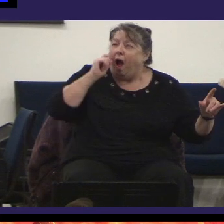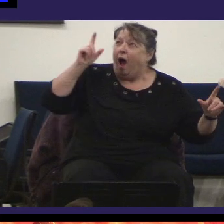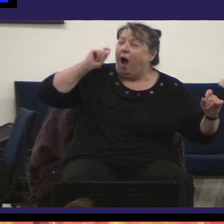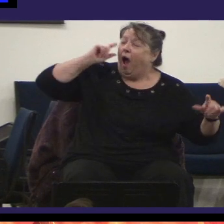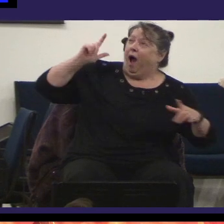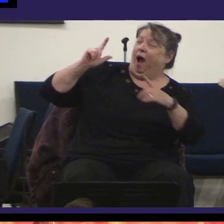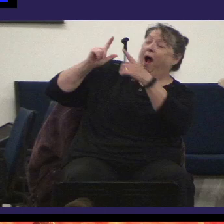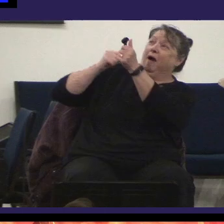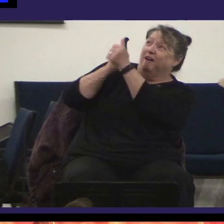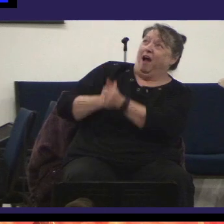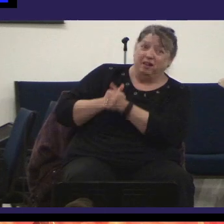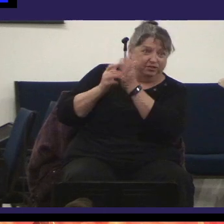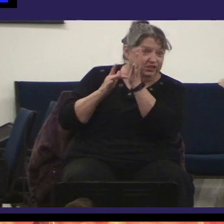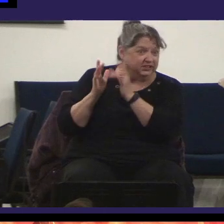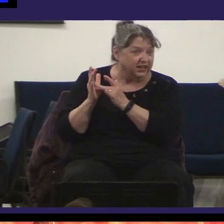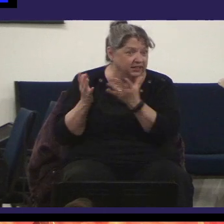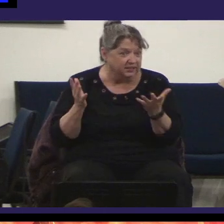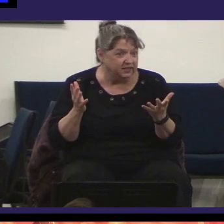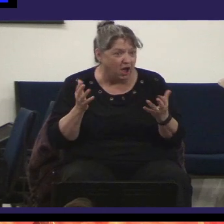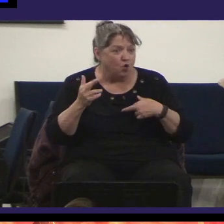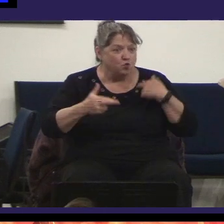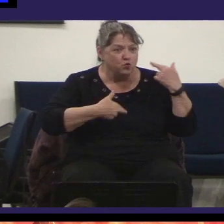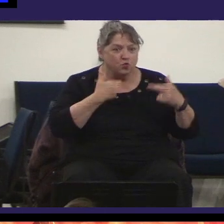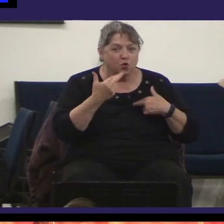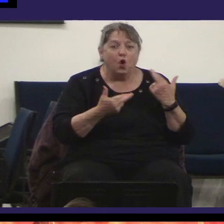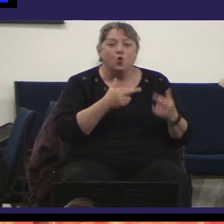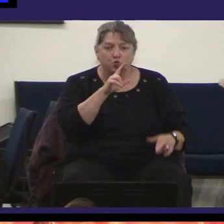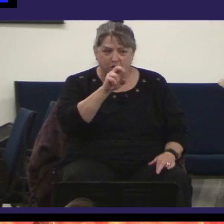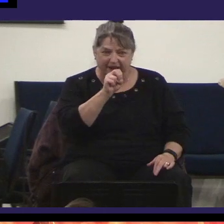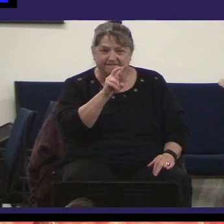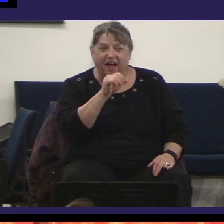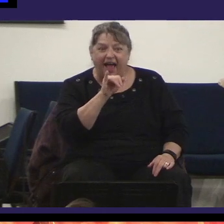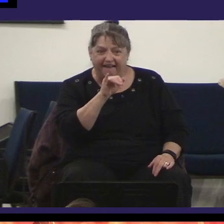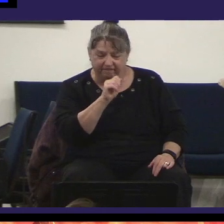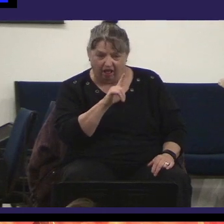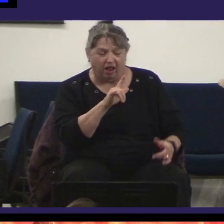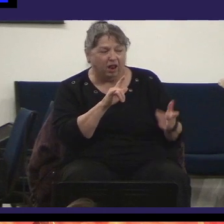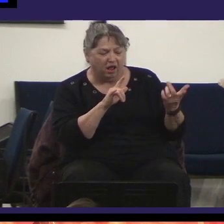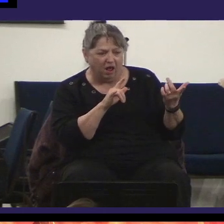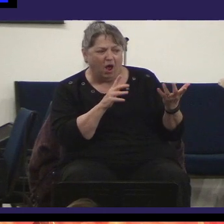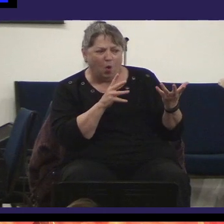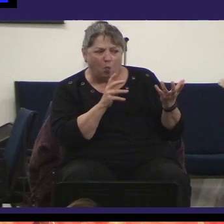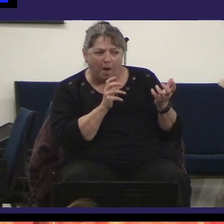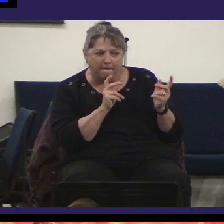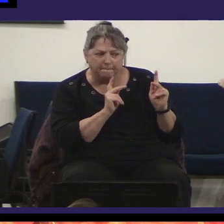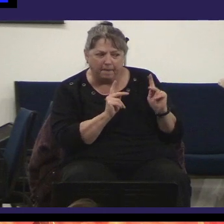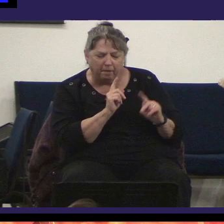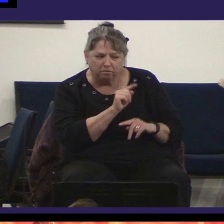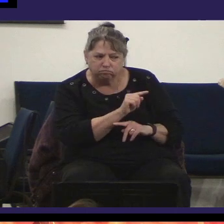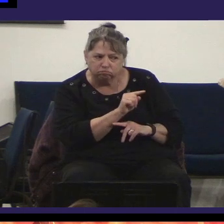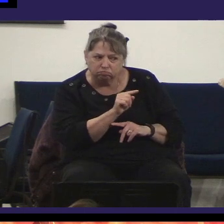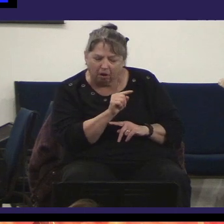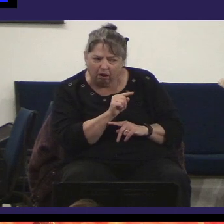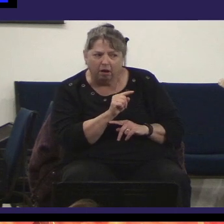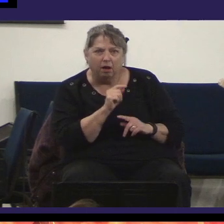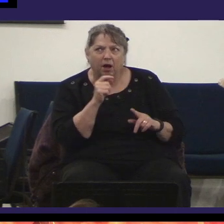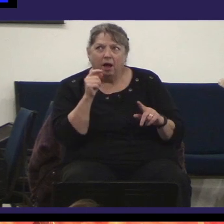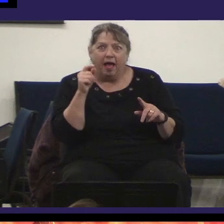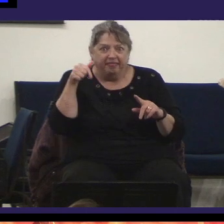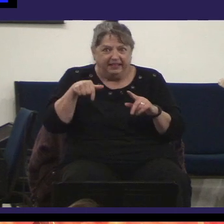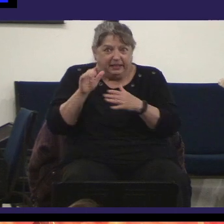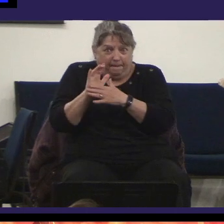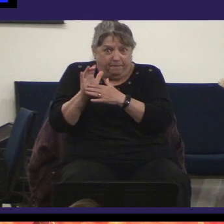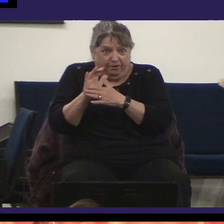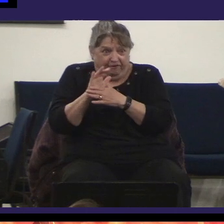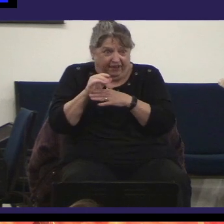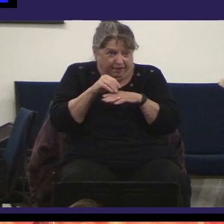And if anyone comes and watches this movie and can honestly tell me that that movie has no relevance to our times today, I will give you